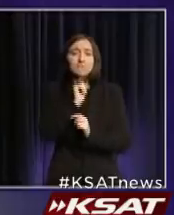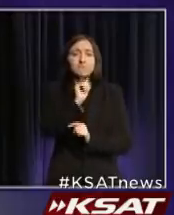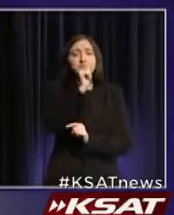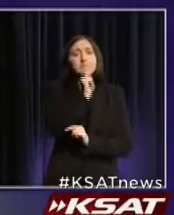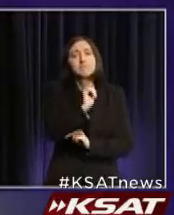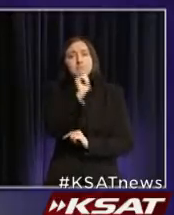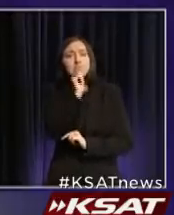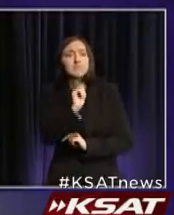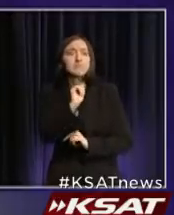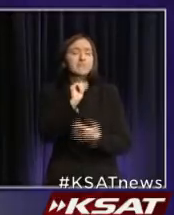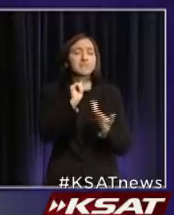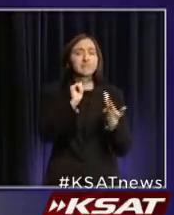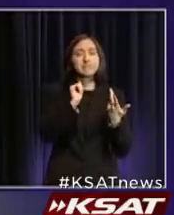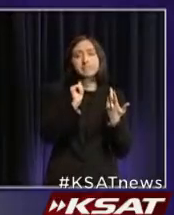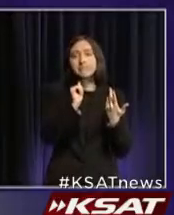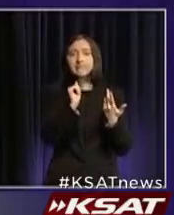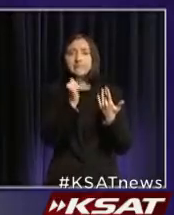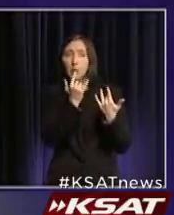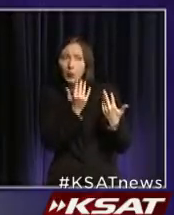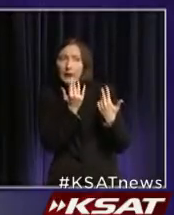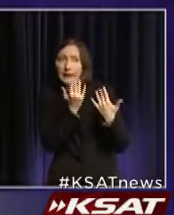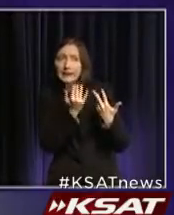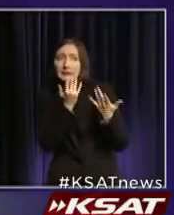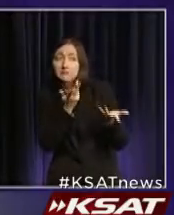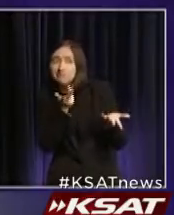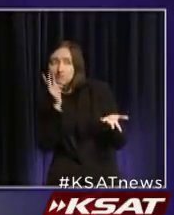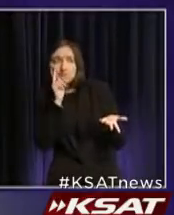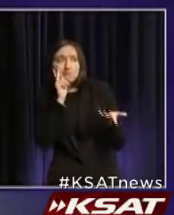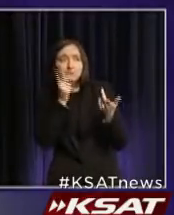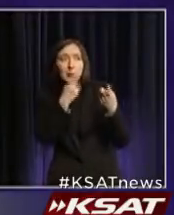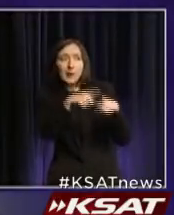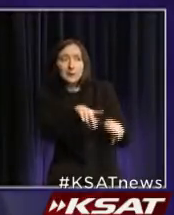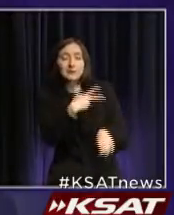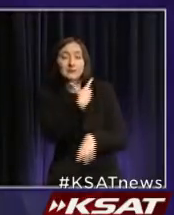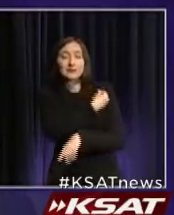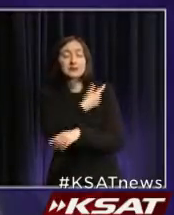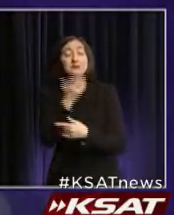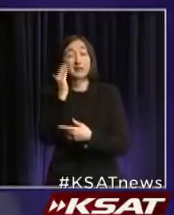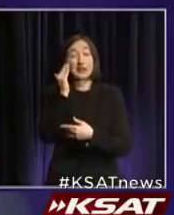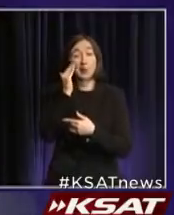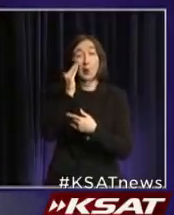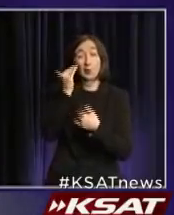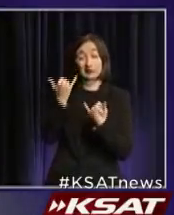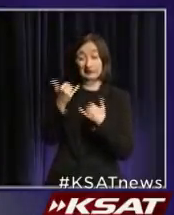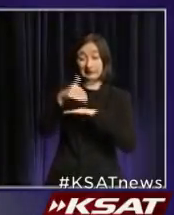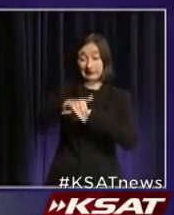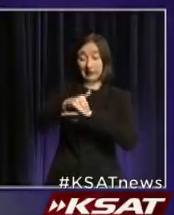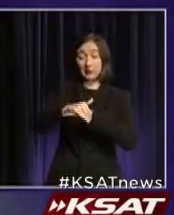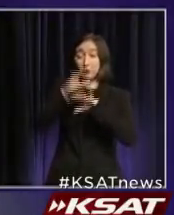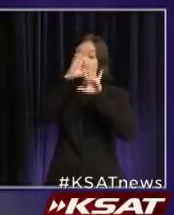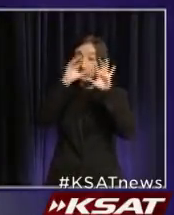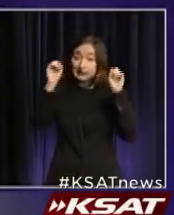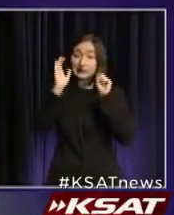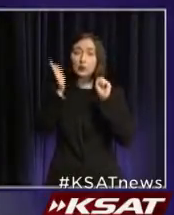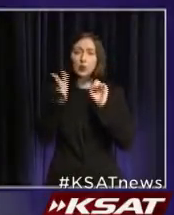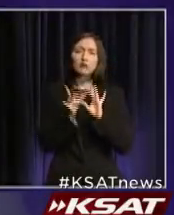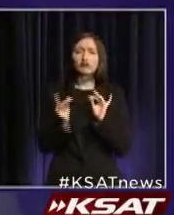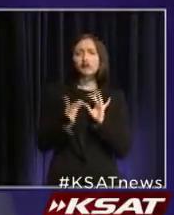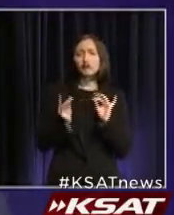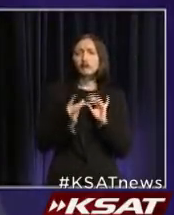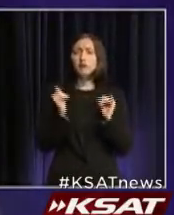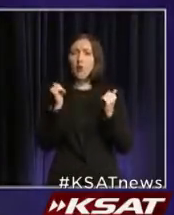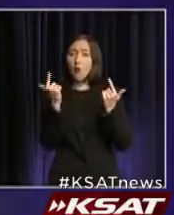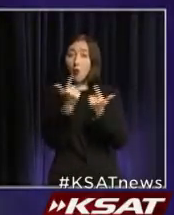respect to vaccinations. I know we're going to hear later this evening the president's going to make some remarks with respect to all folks being